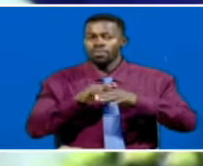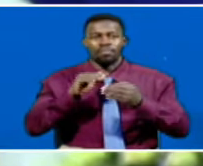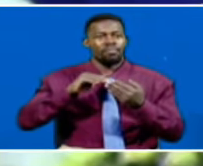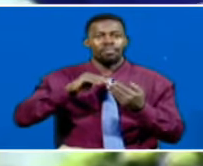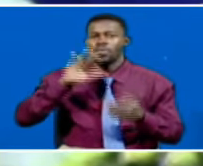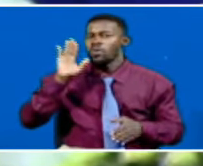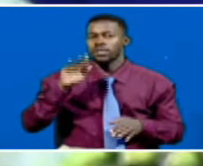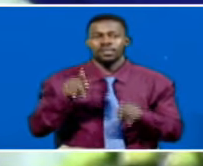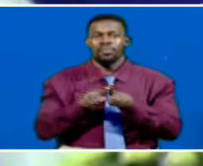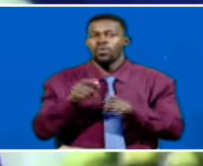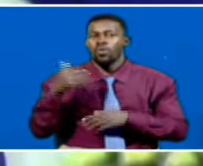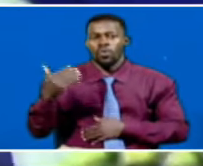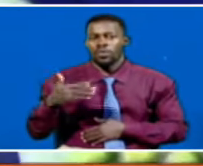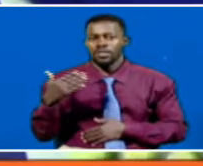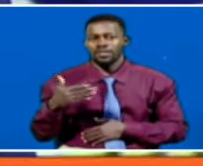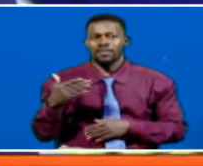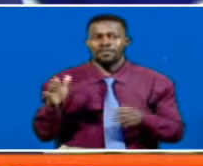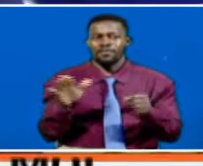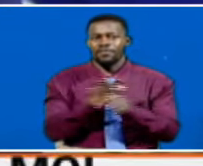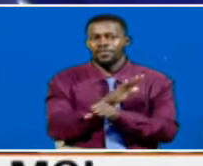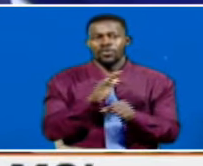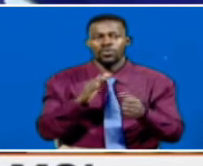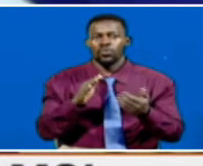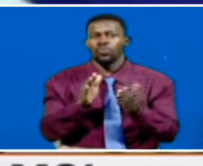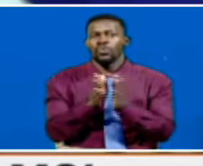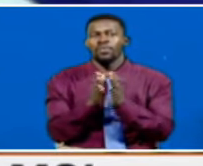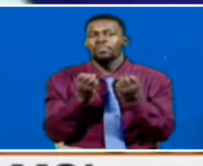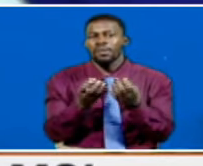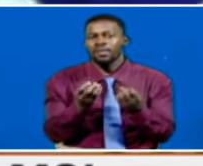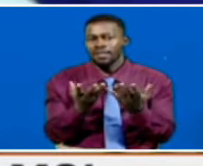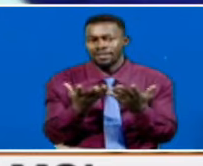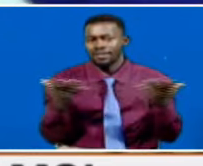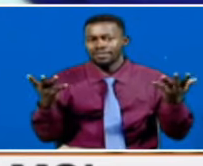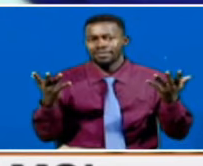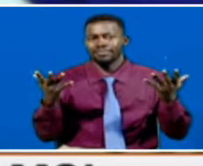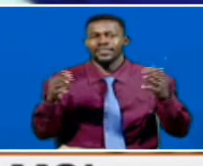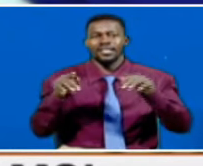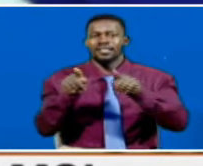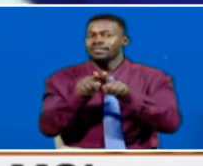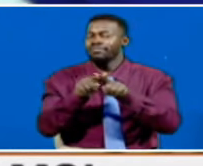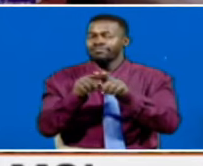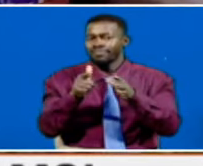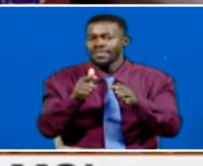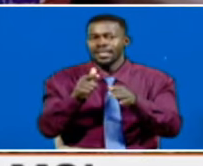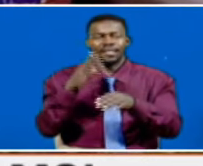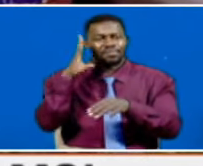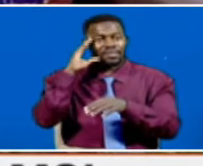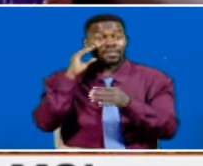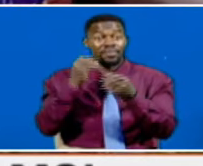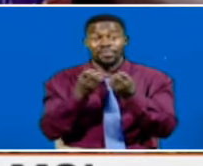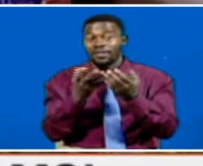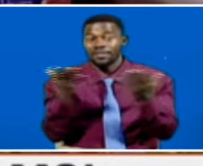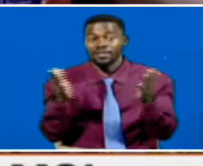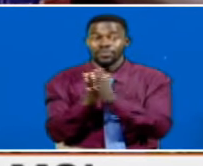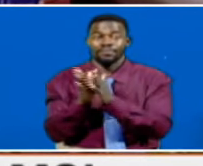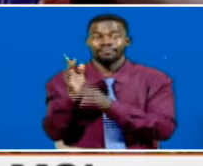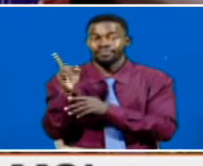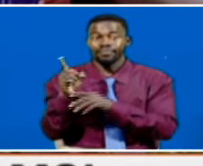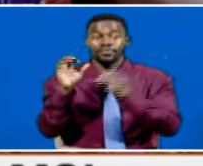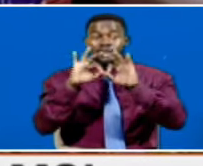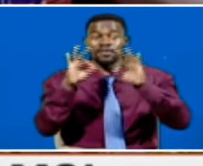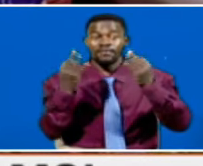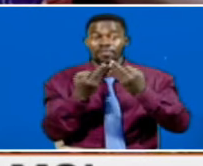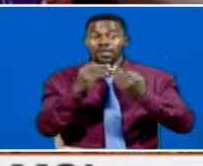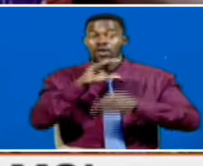always. Her smile could light up an entire room and it was infectious. Familia yake inasema